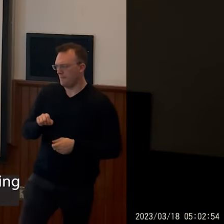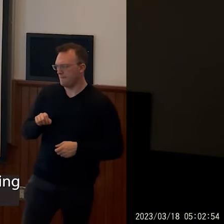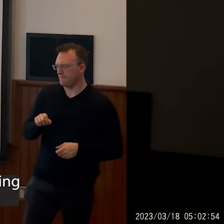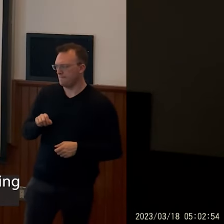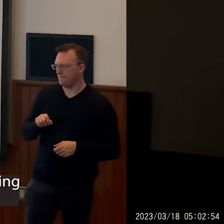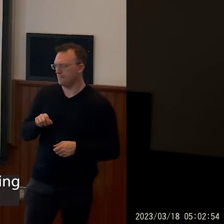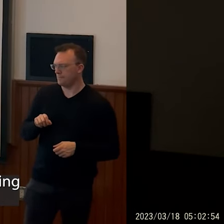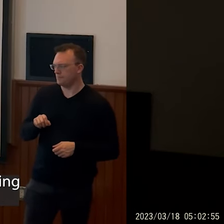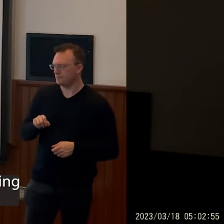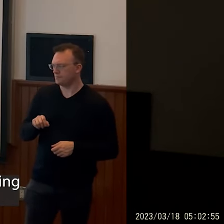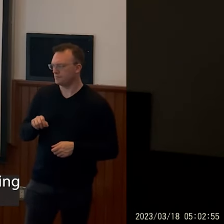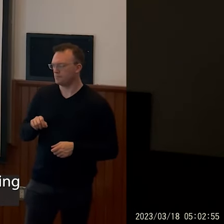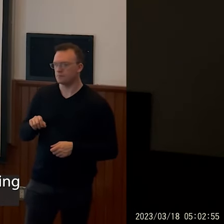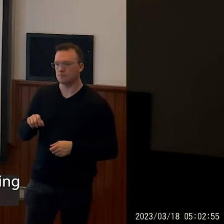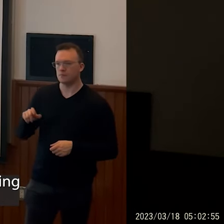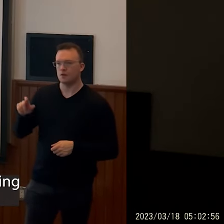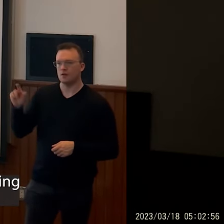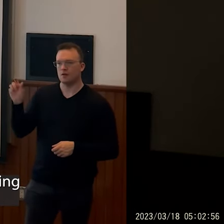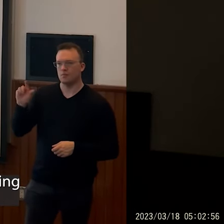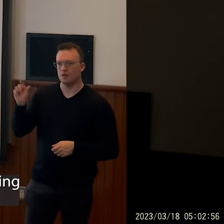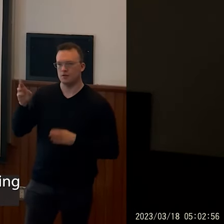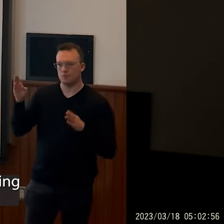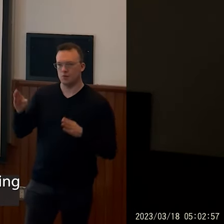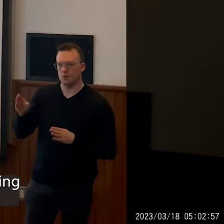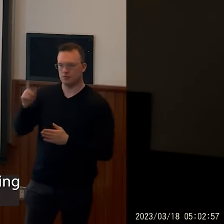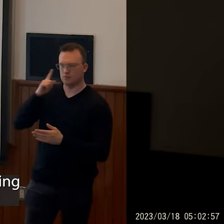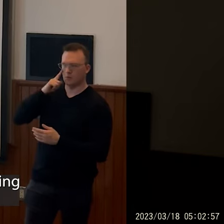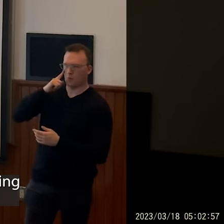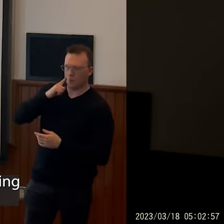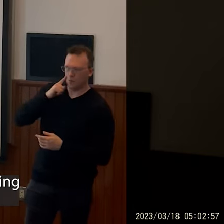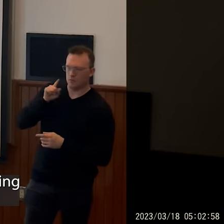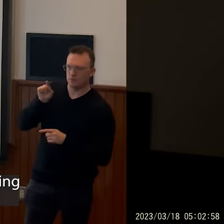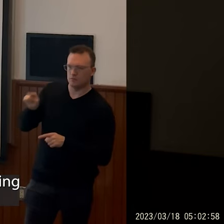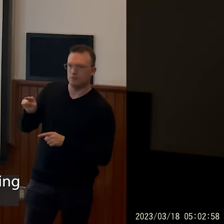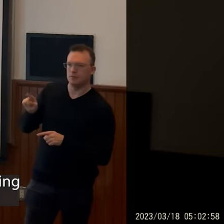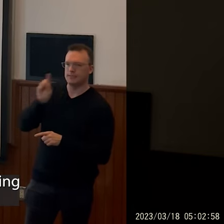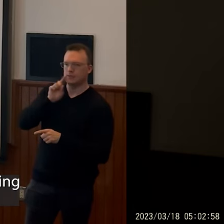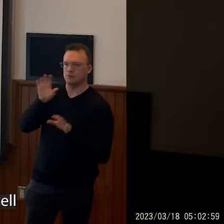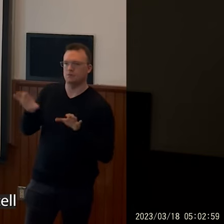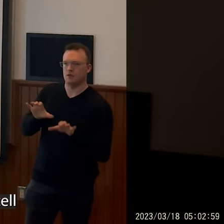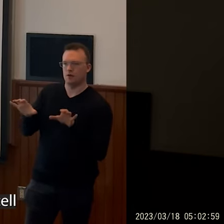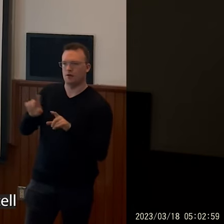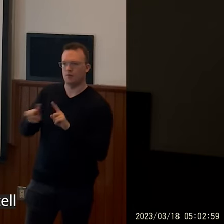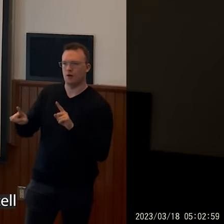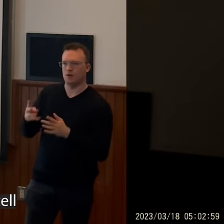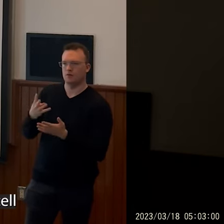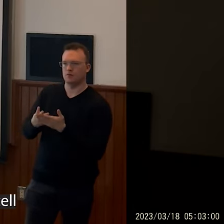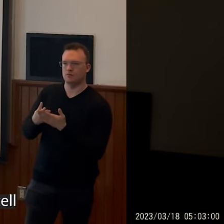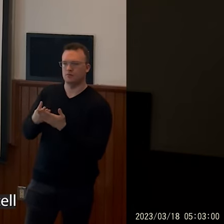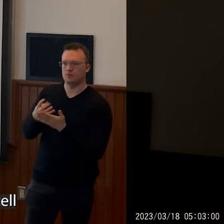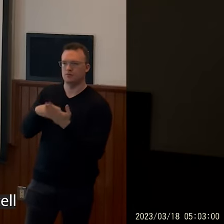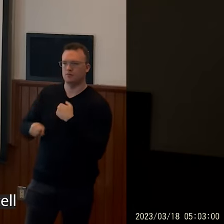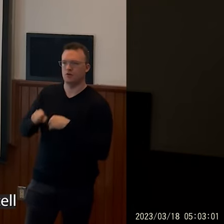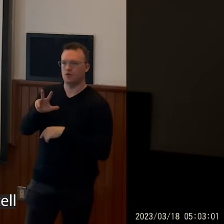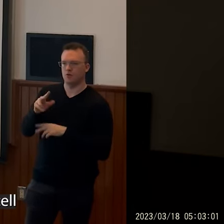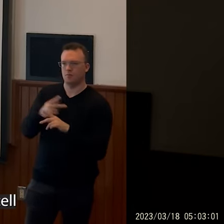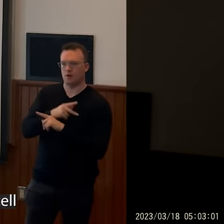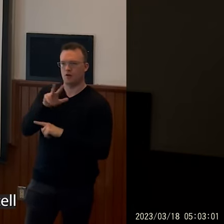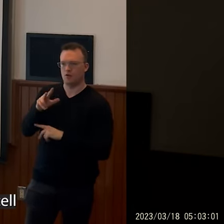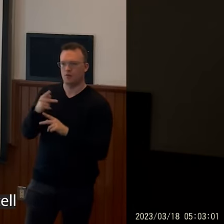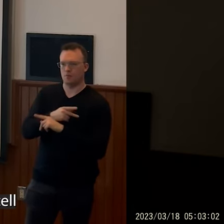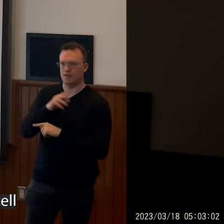particularly a case of the Muslim being accused of sexual behavior, but was put into a